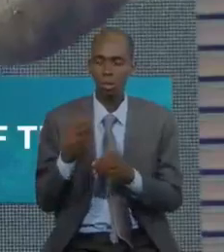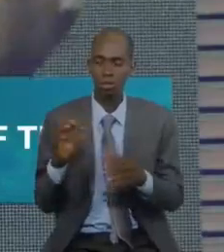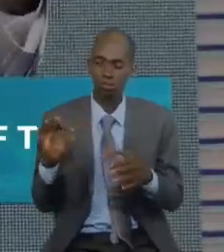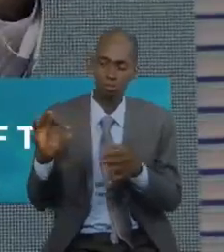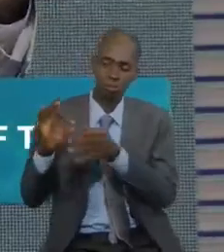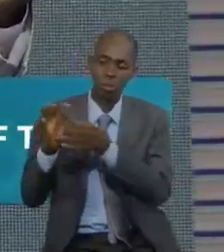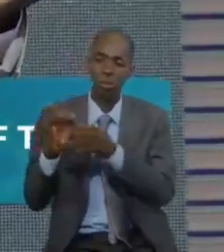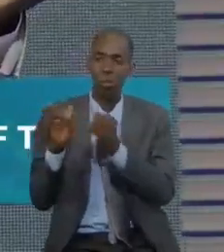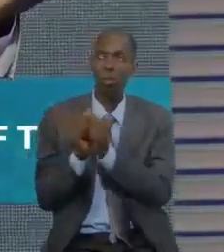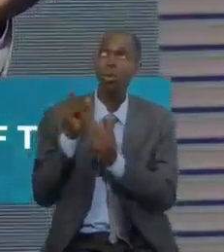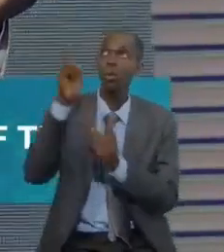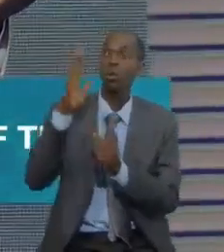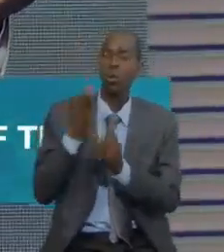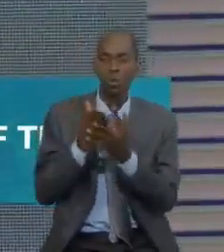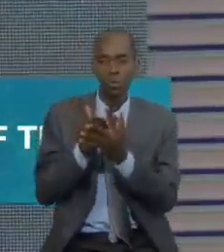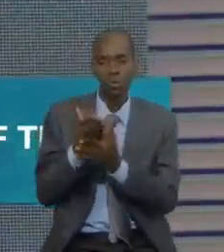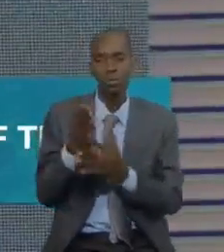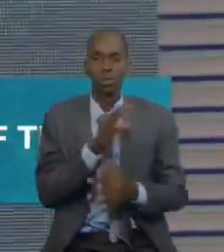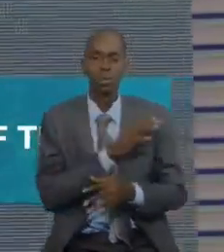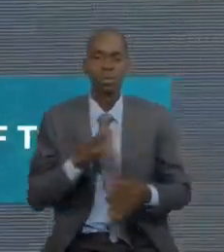God through Christ,